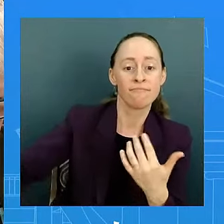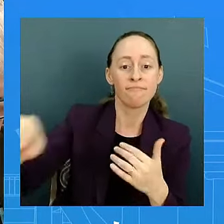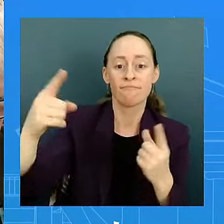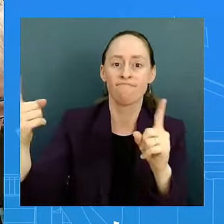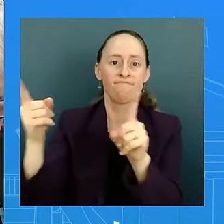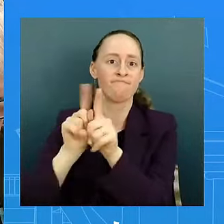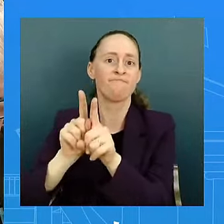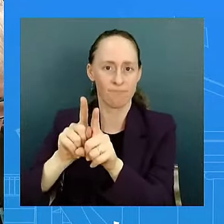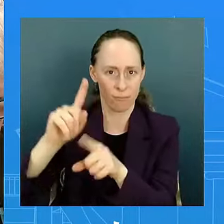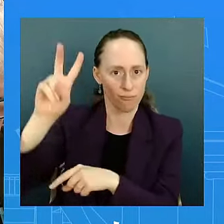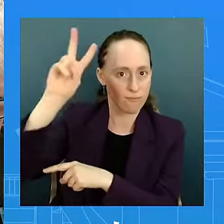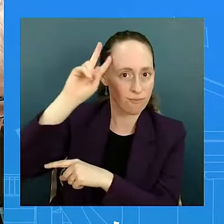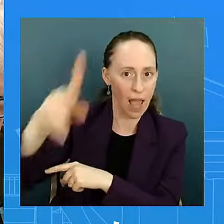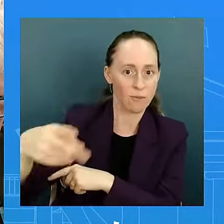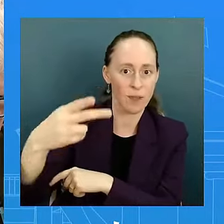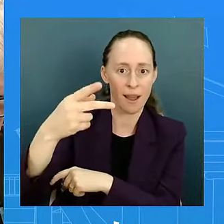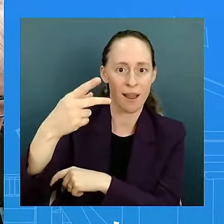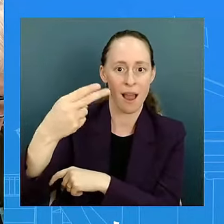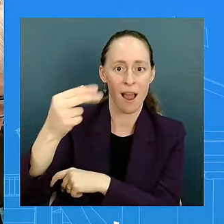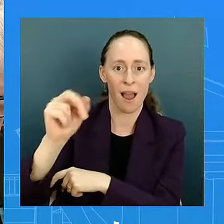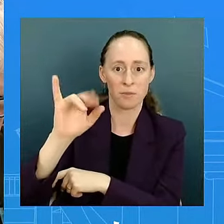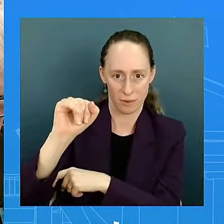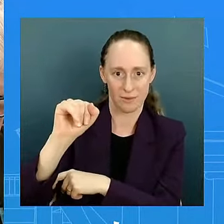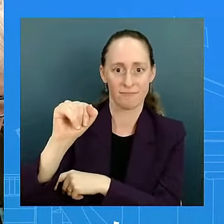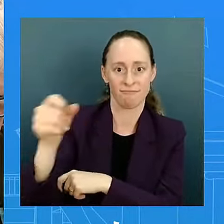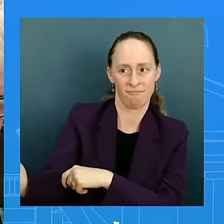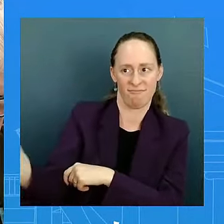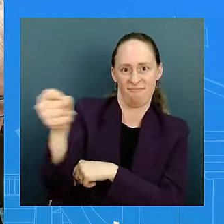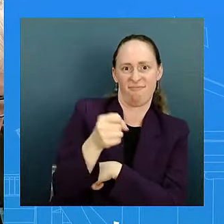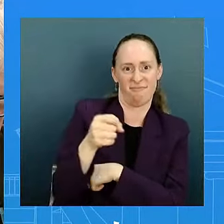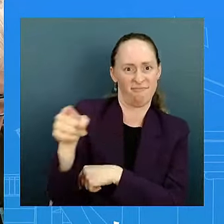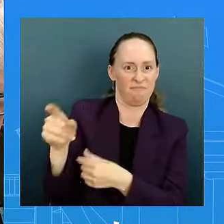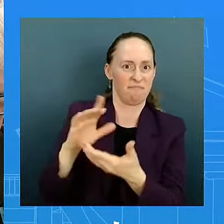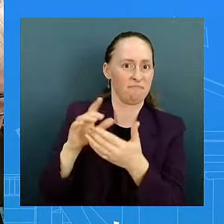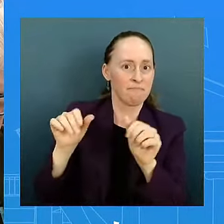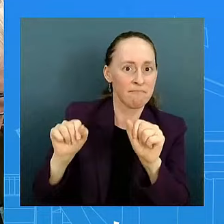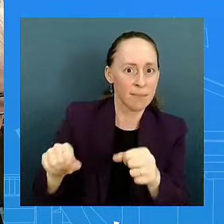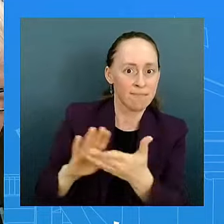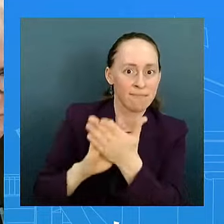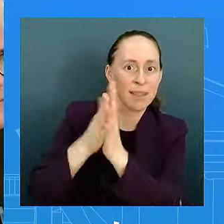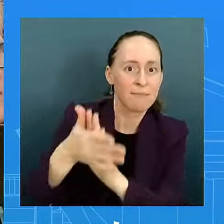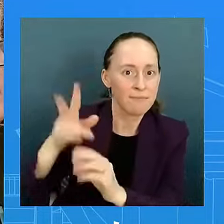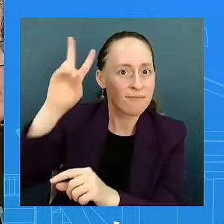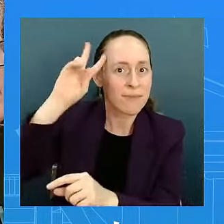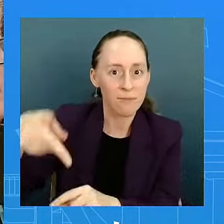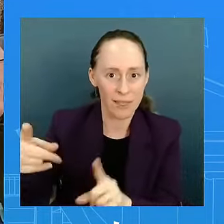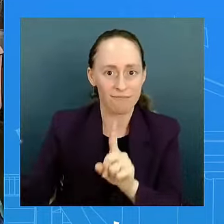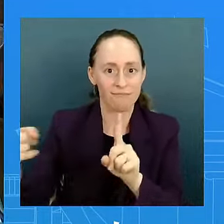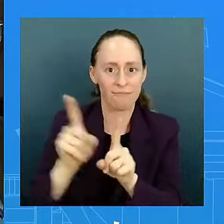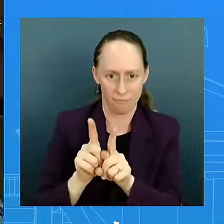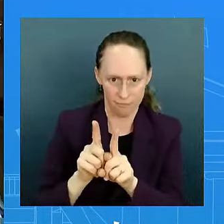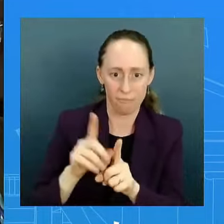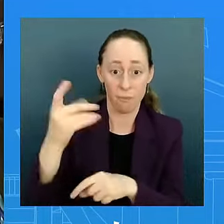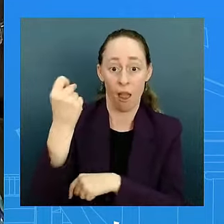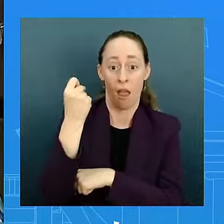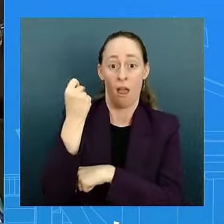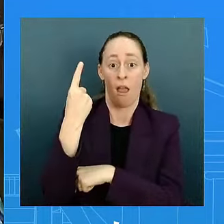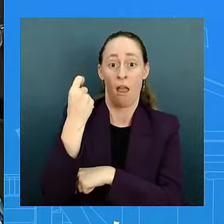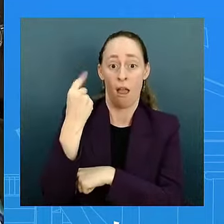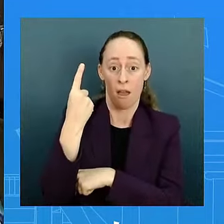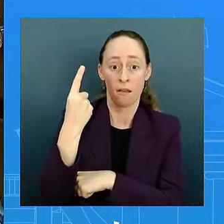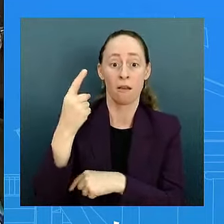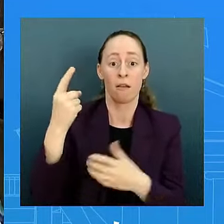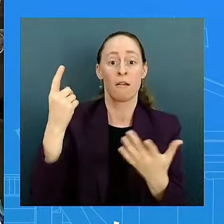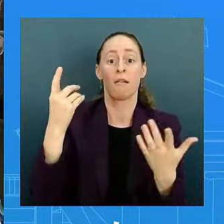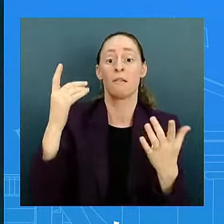was just 16 days ago that the president withdrew from the race himself. Has that unity and that enthusiasm surprised him at